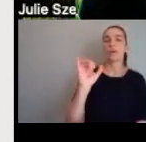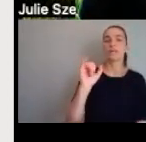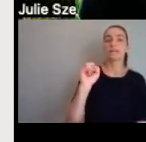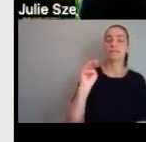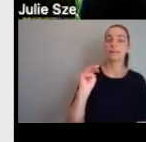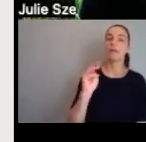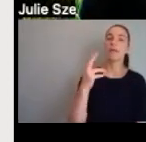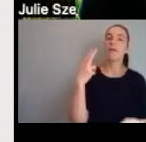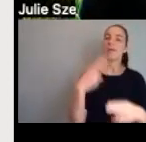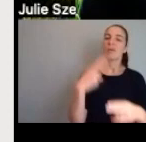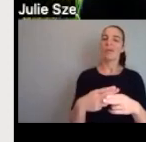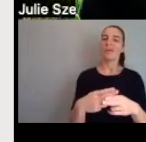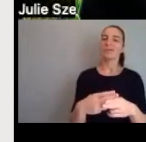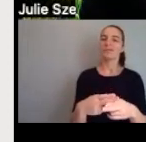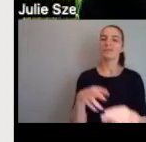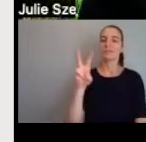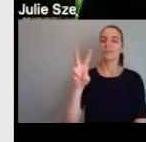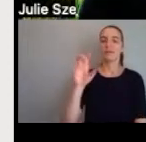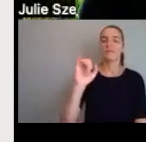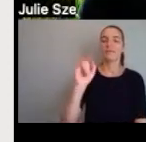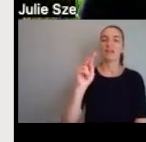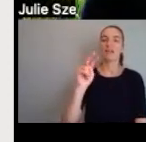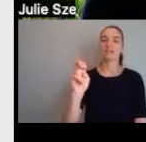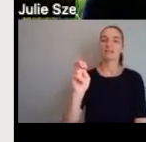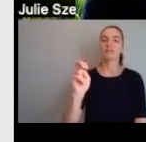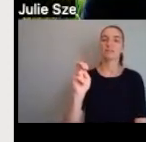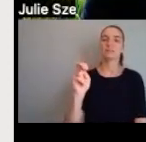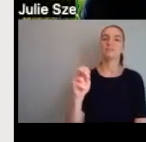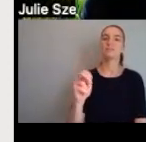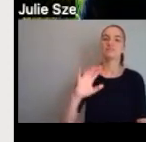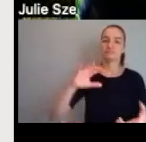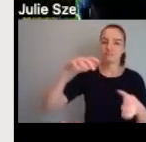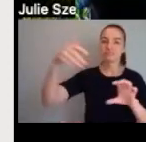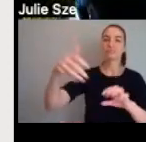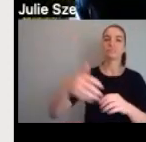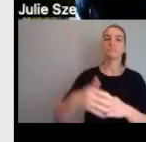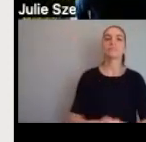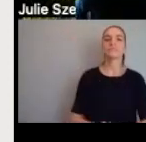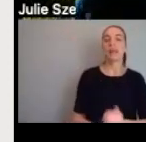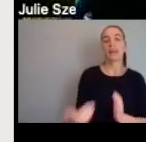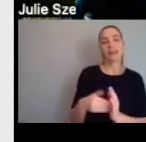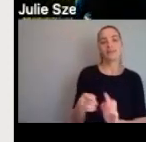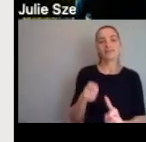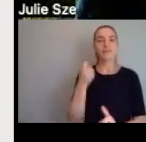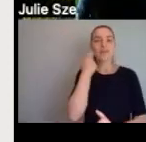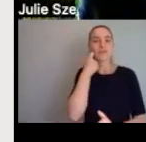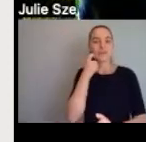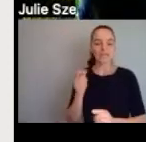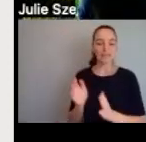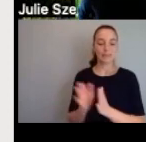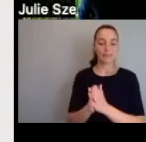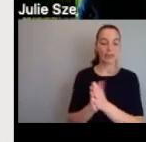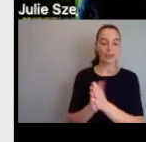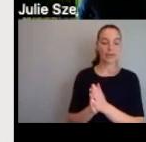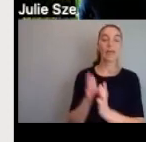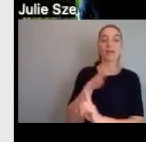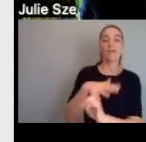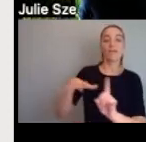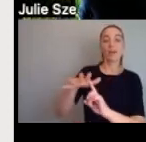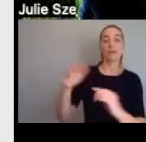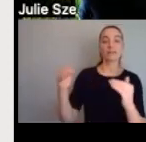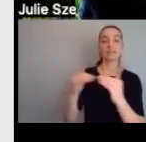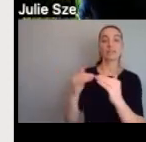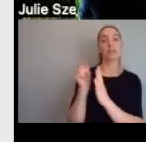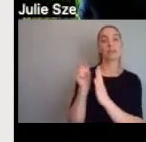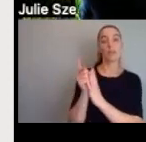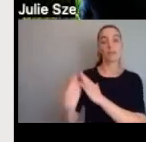to think about environmental, uh, and this will draw primarily from the most recent book, Environmental Justice in a Moment of Danger, um, to talk,